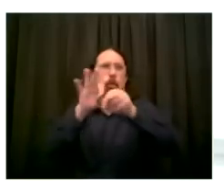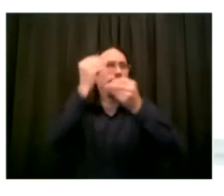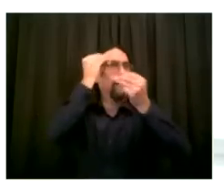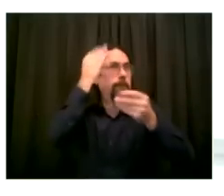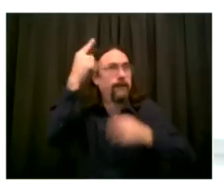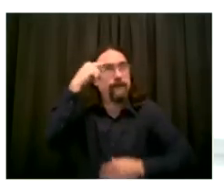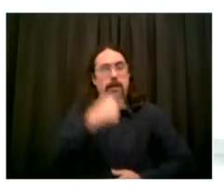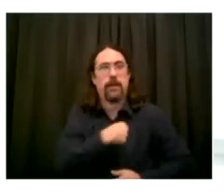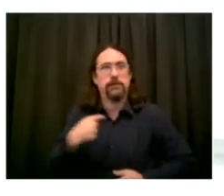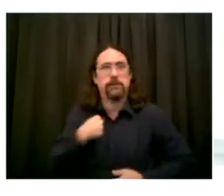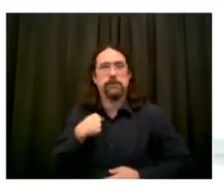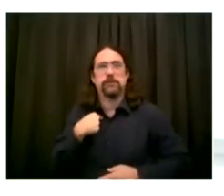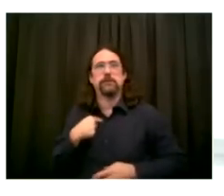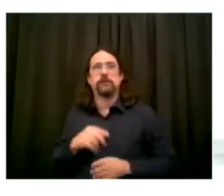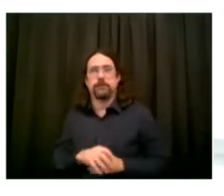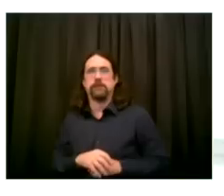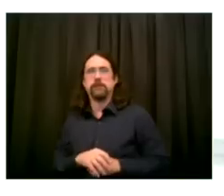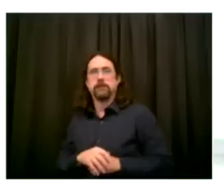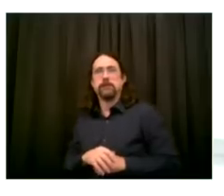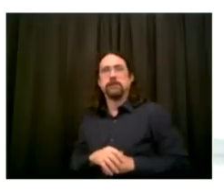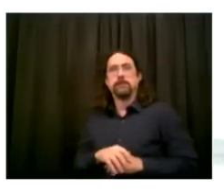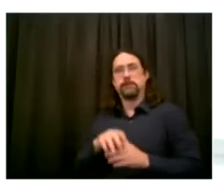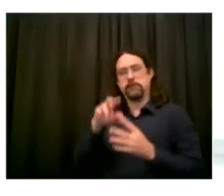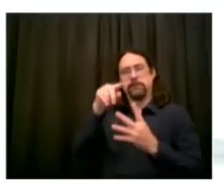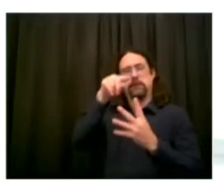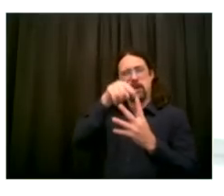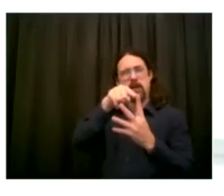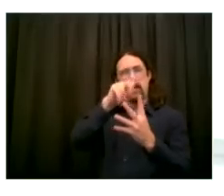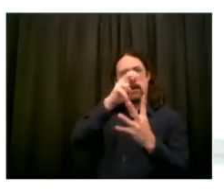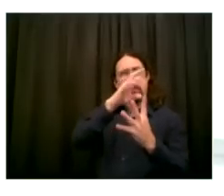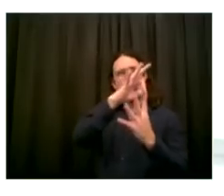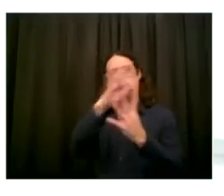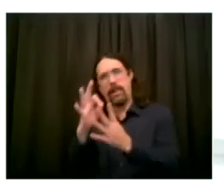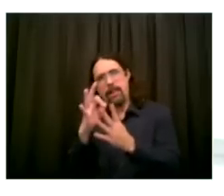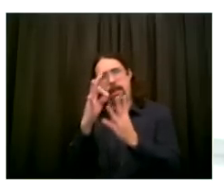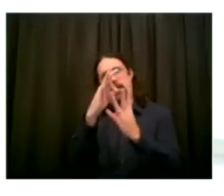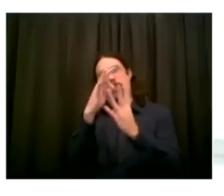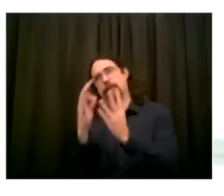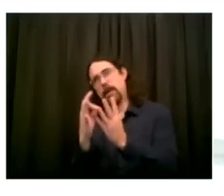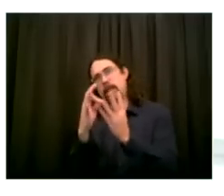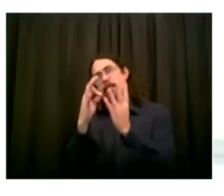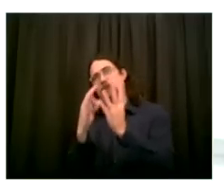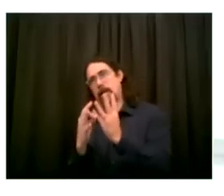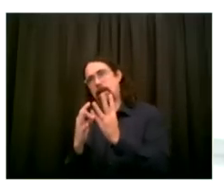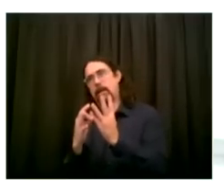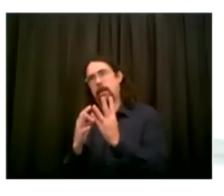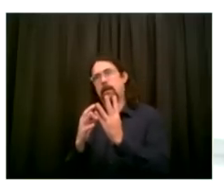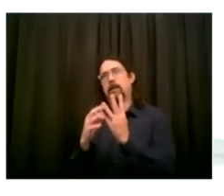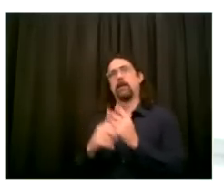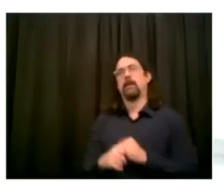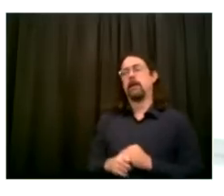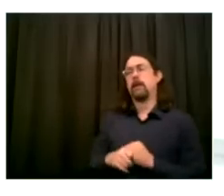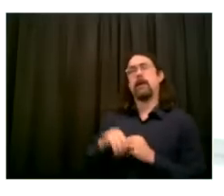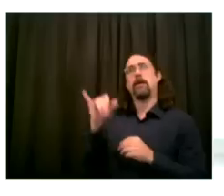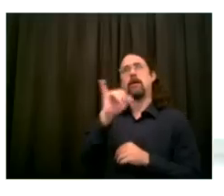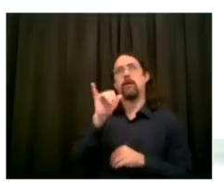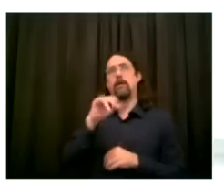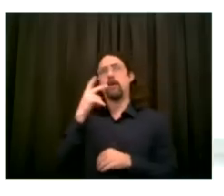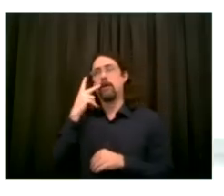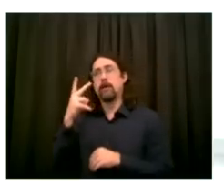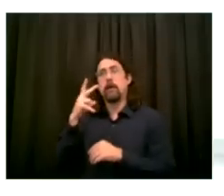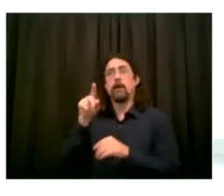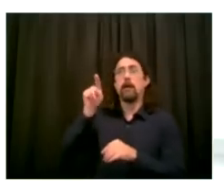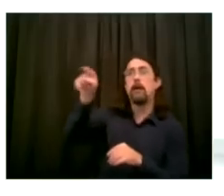different indicators is what's led us to taking the actions that we're taking. The localized restrictions in the areas of